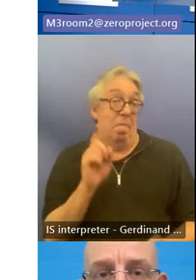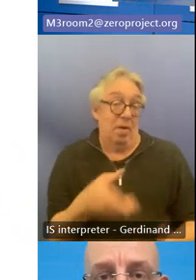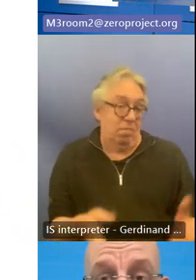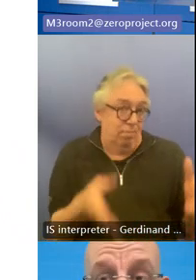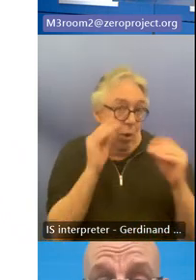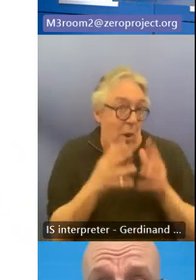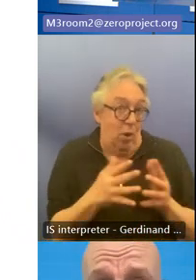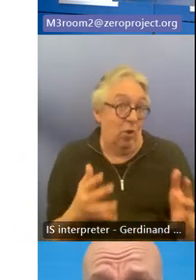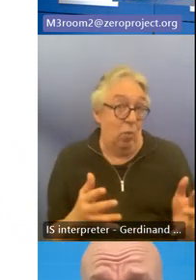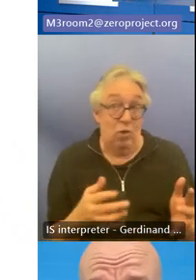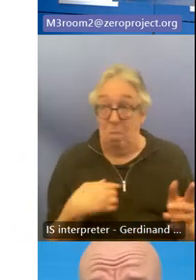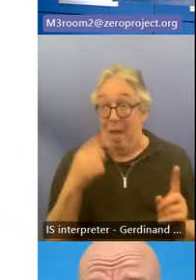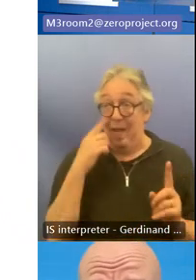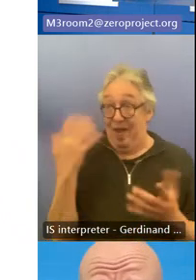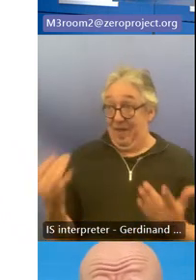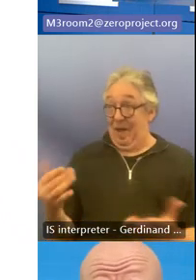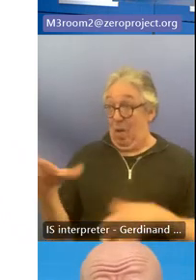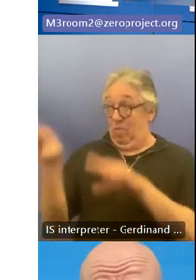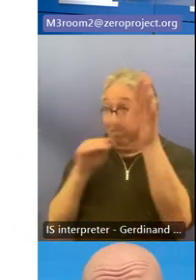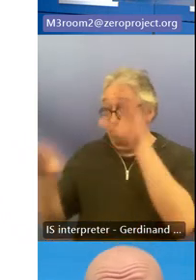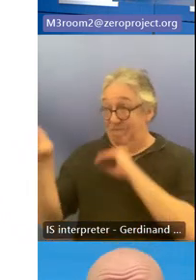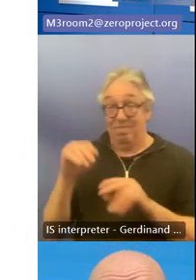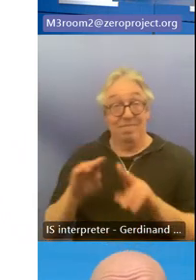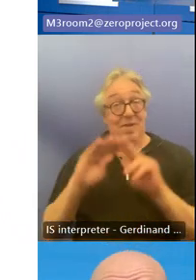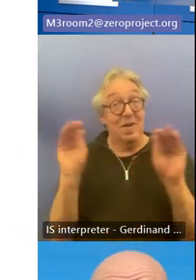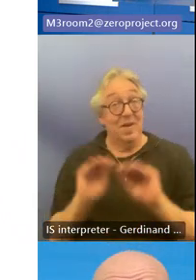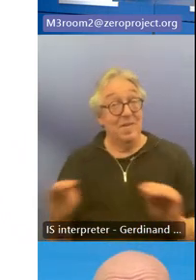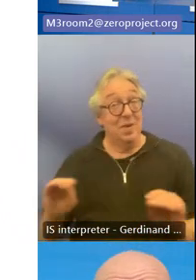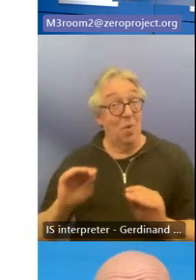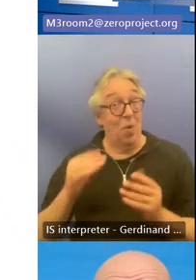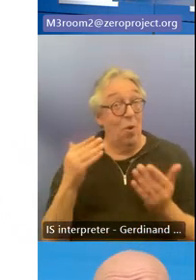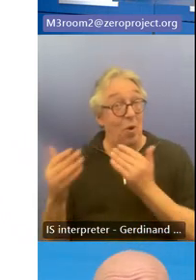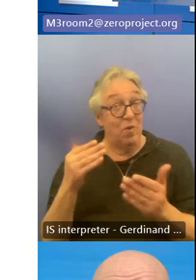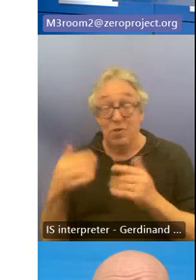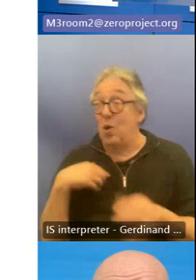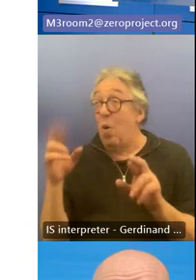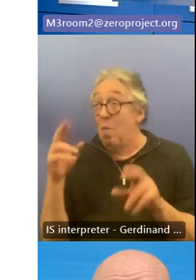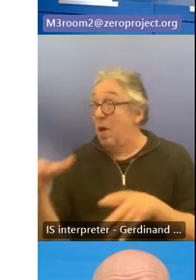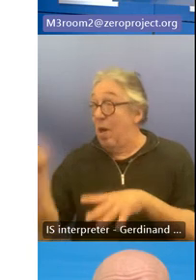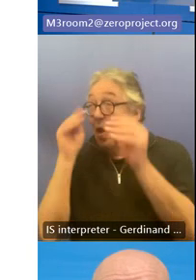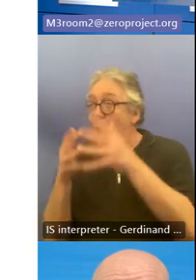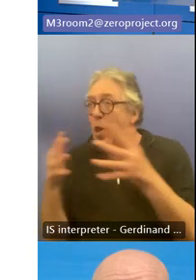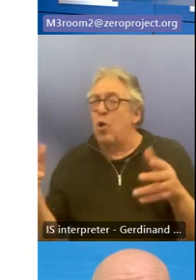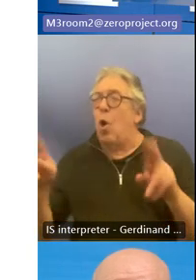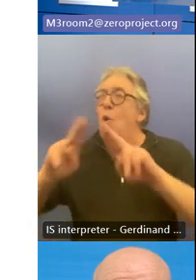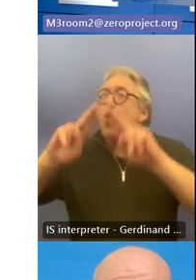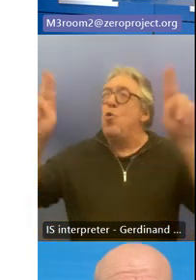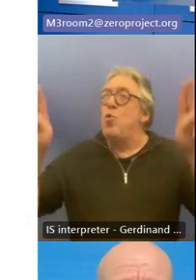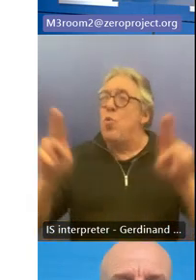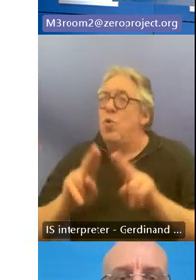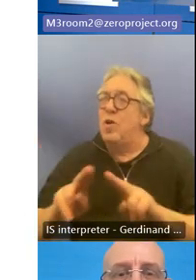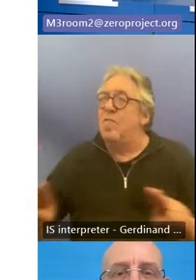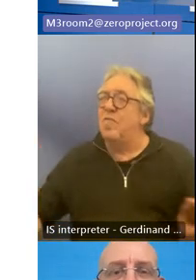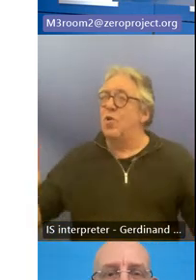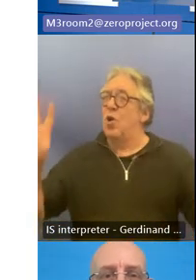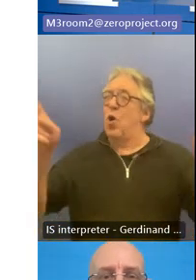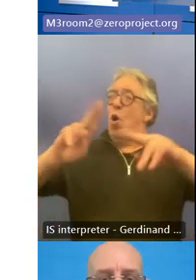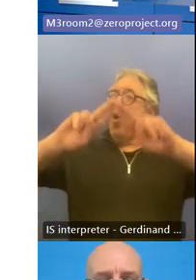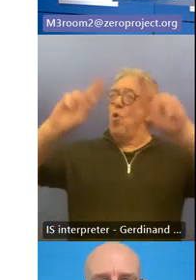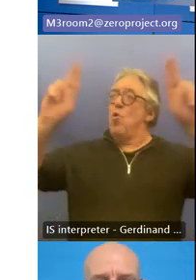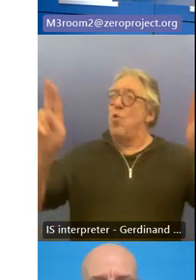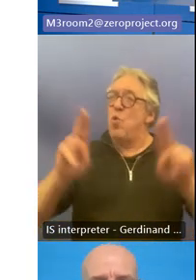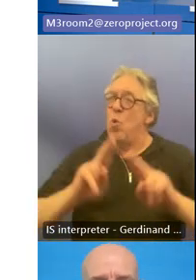learn a lot of also during Zero Project Conference about universal design for learning, because it's already another